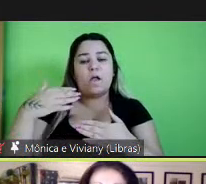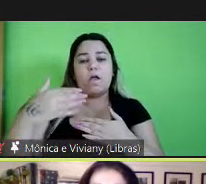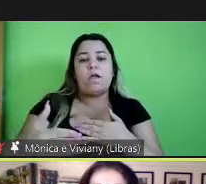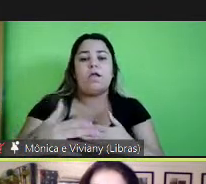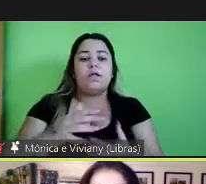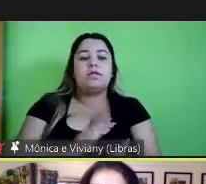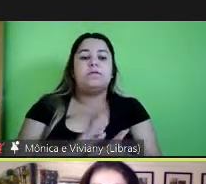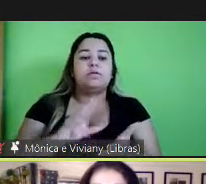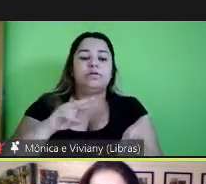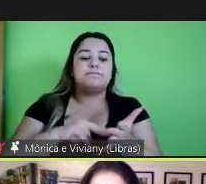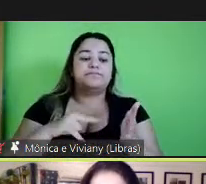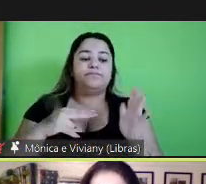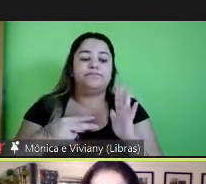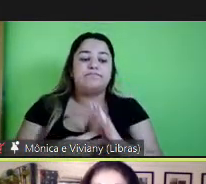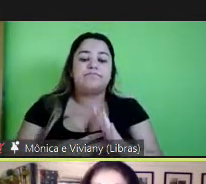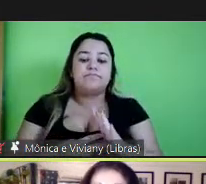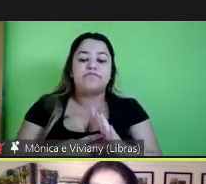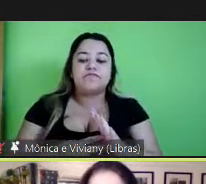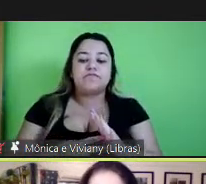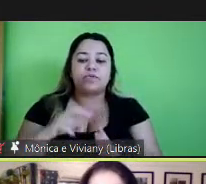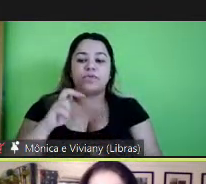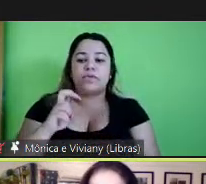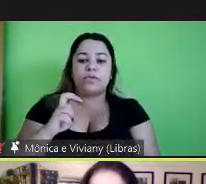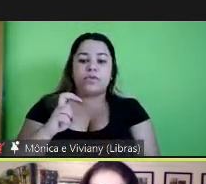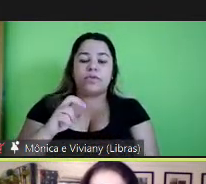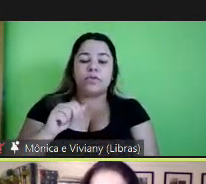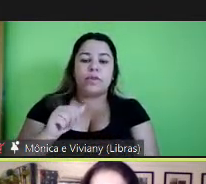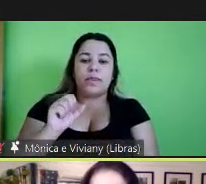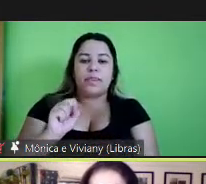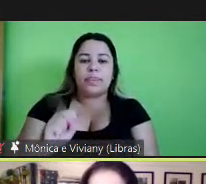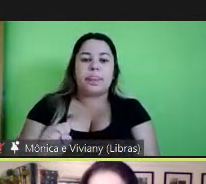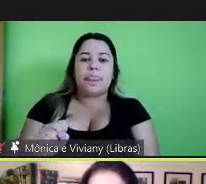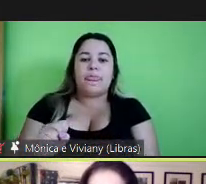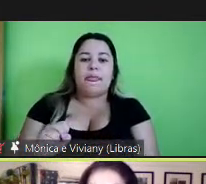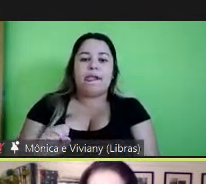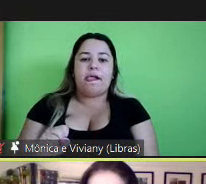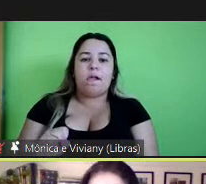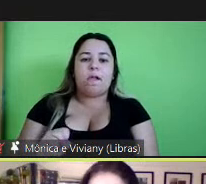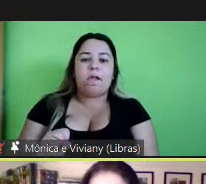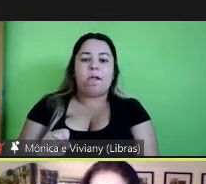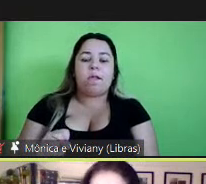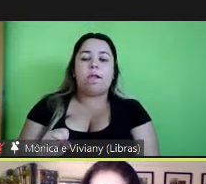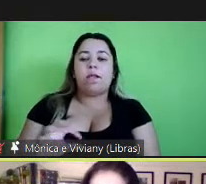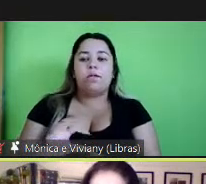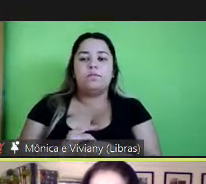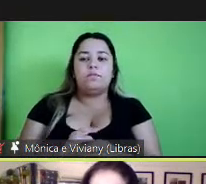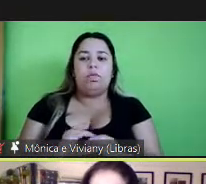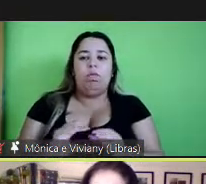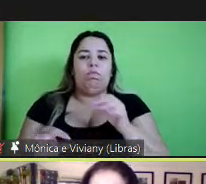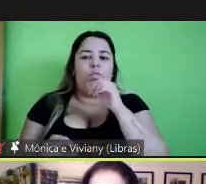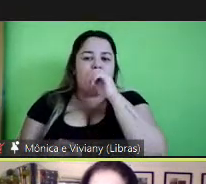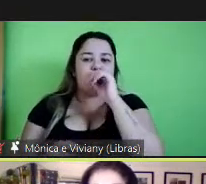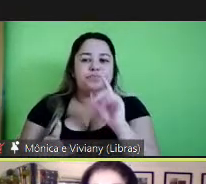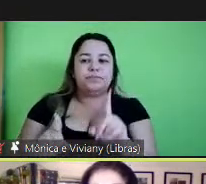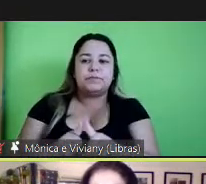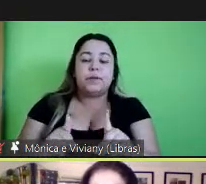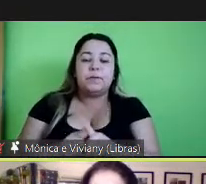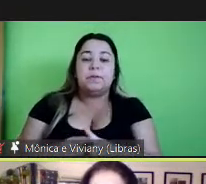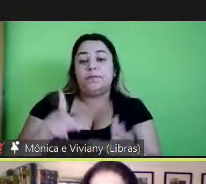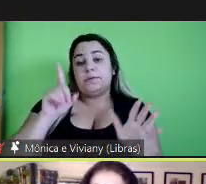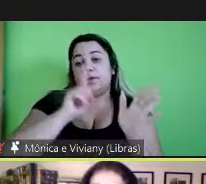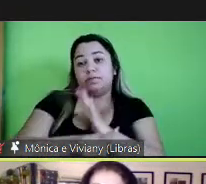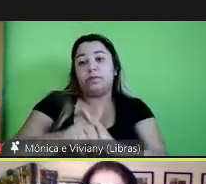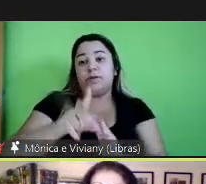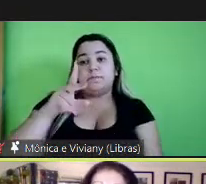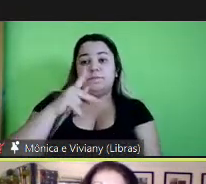advise, agree, and assist. The first step is to ask patients for permission to discuss obesity. We ask that healthcare